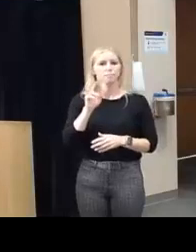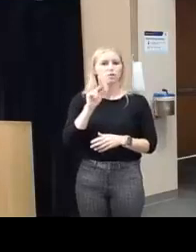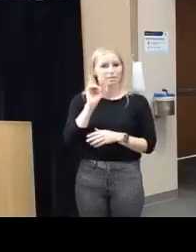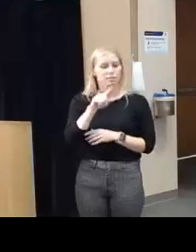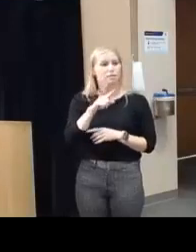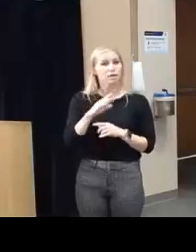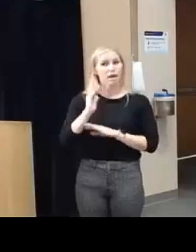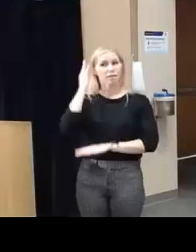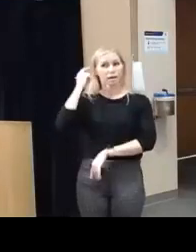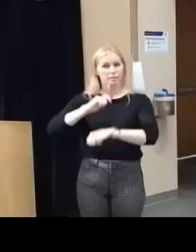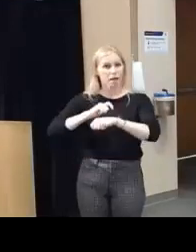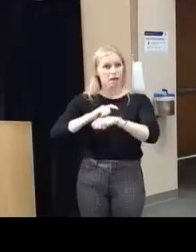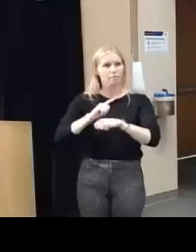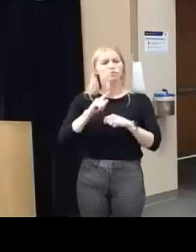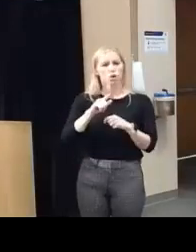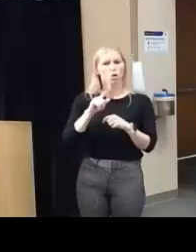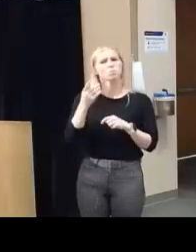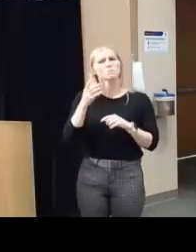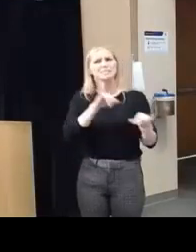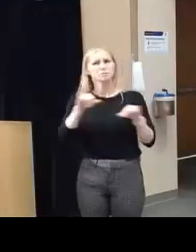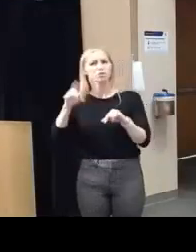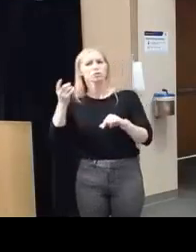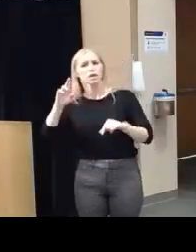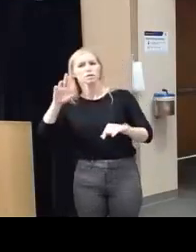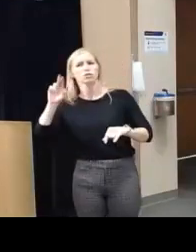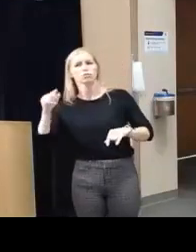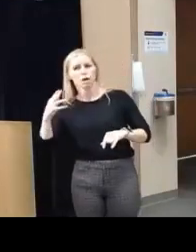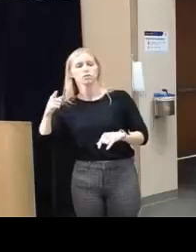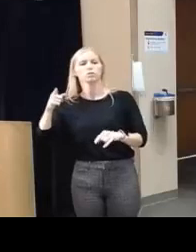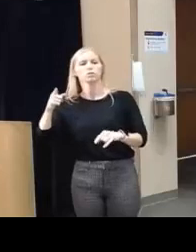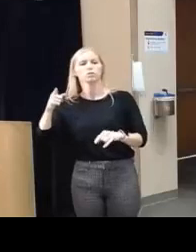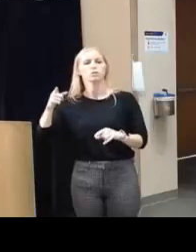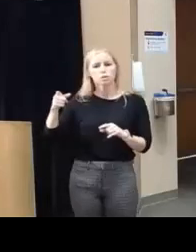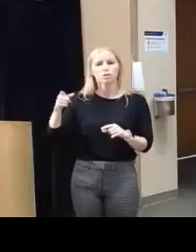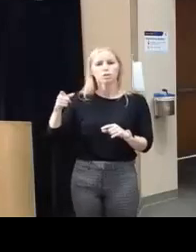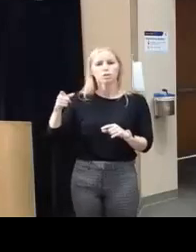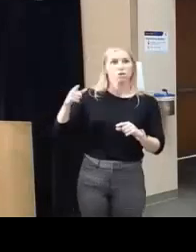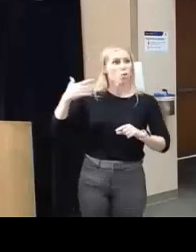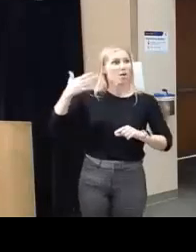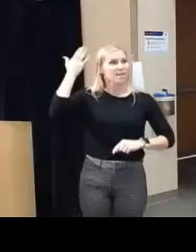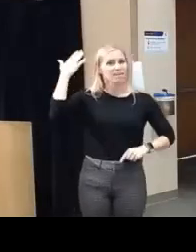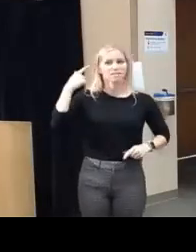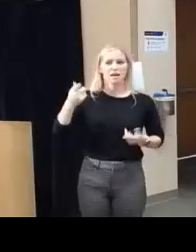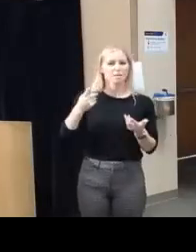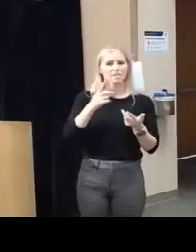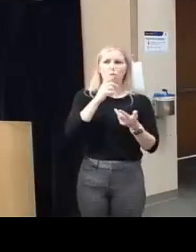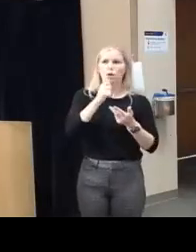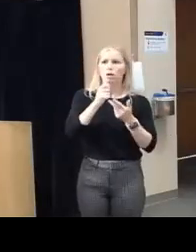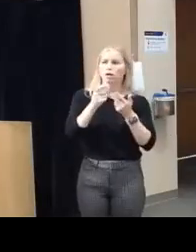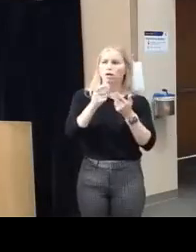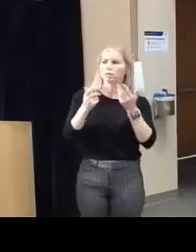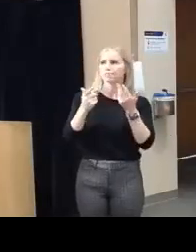kind of what Dr. Benjamin Rush thought, that they were not necessarily